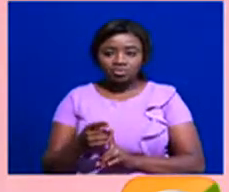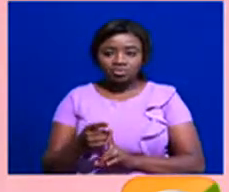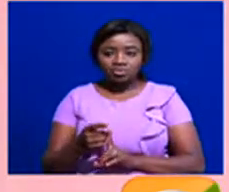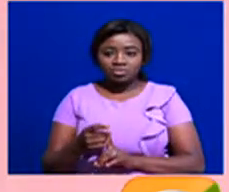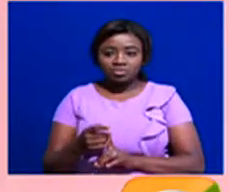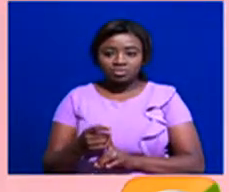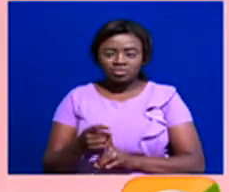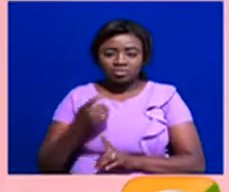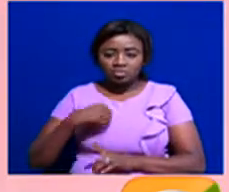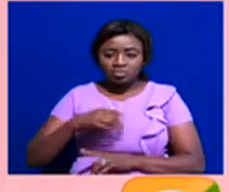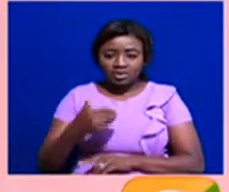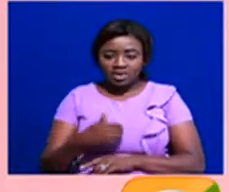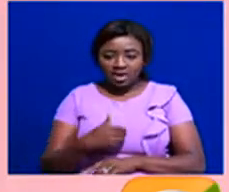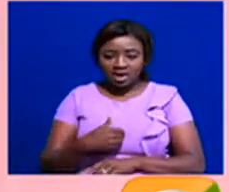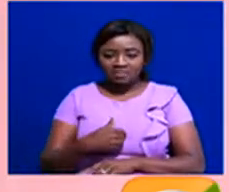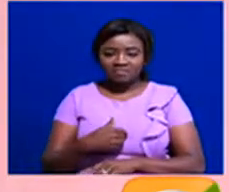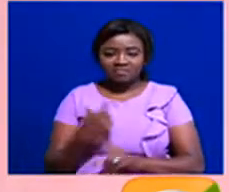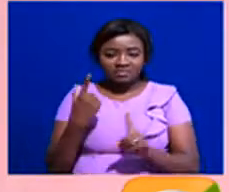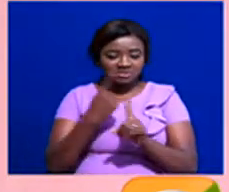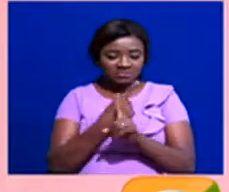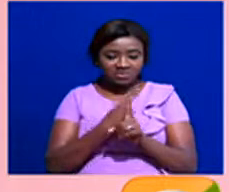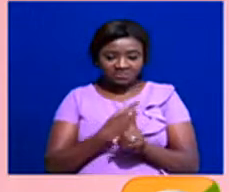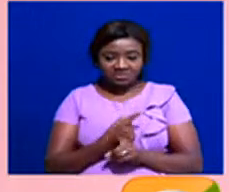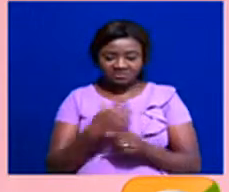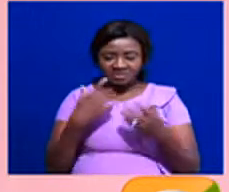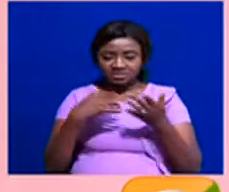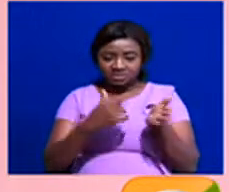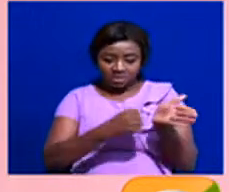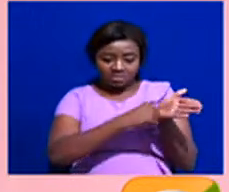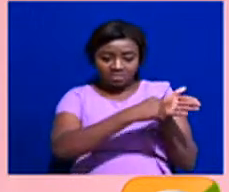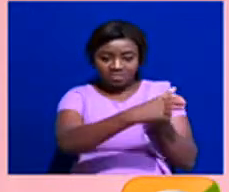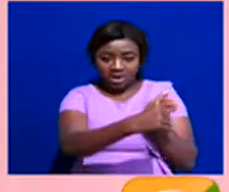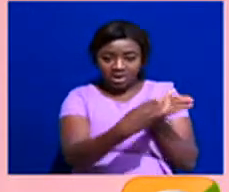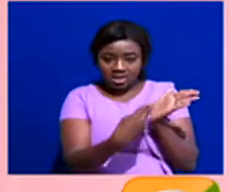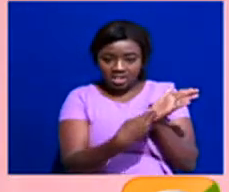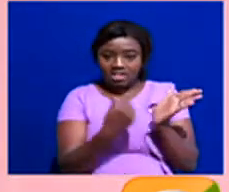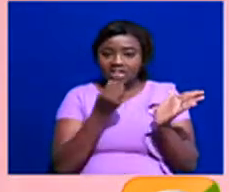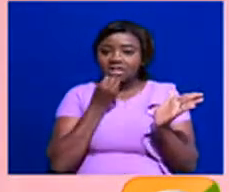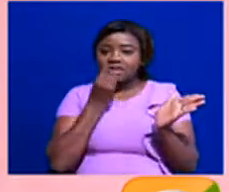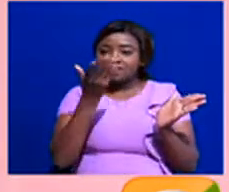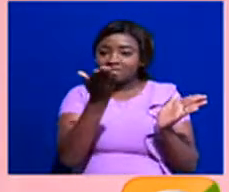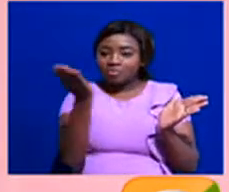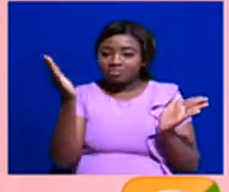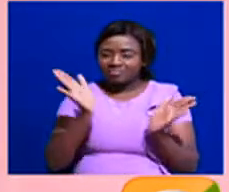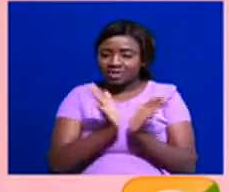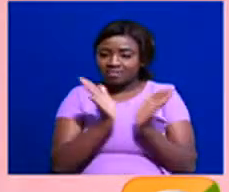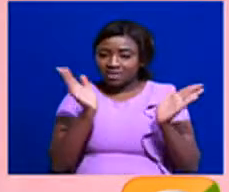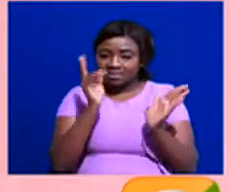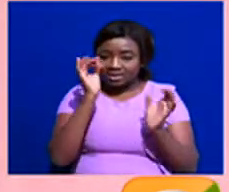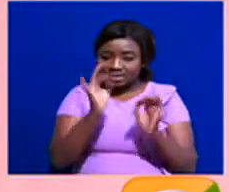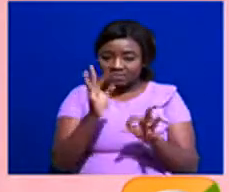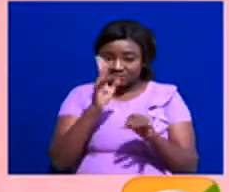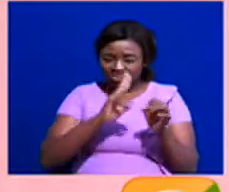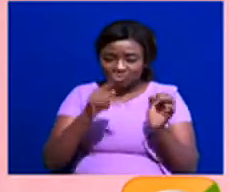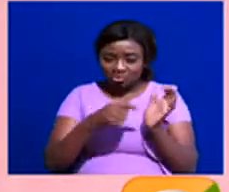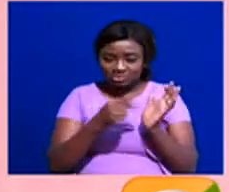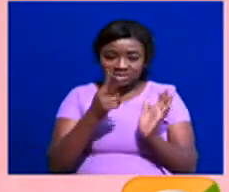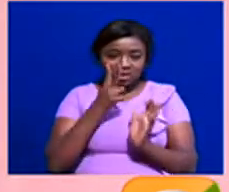health warnings to indicate to the public the content of tobacco products that are harmful,